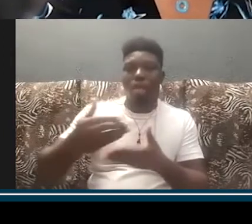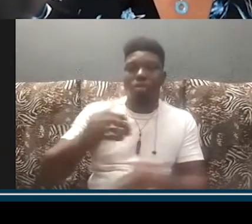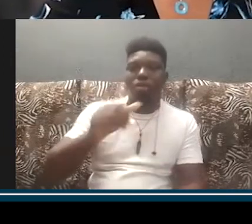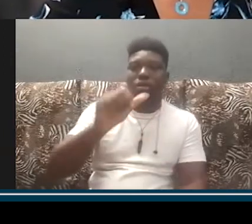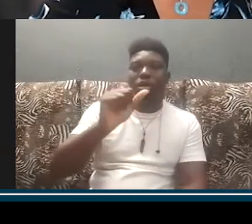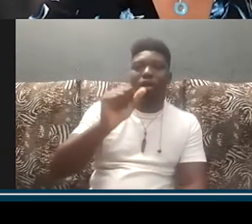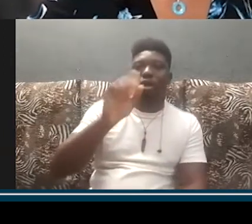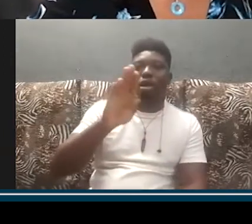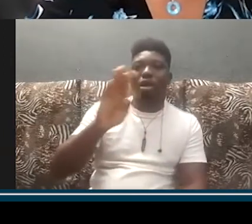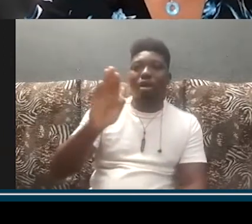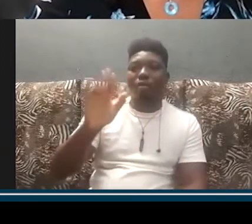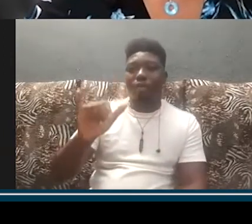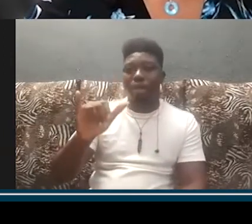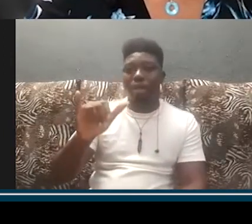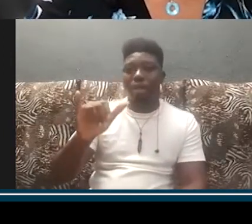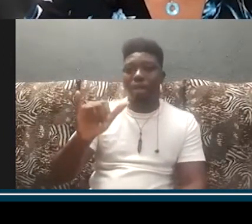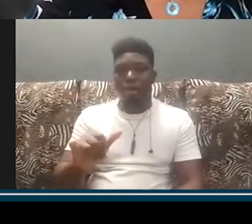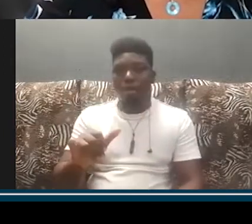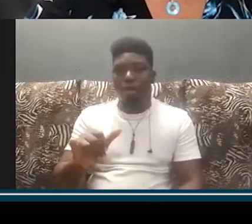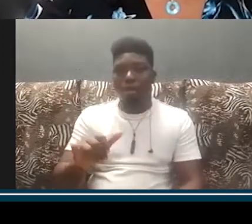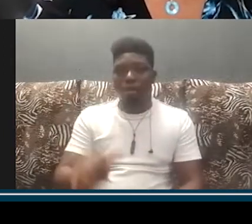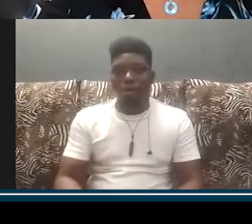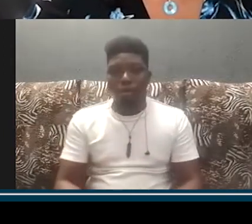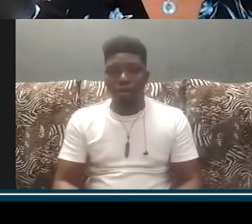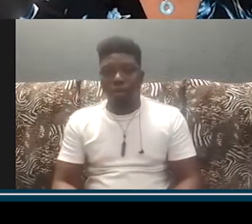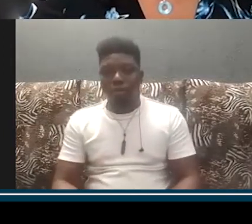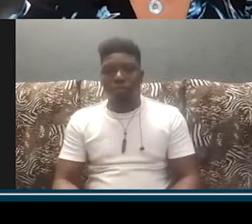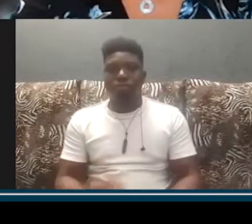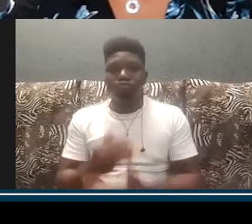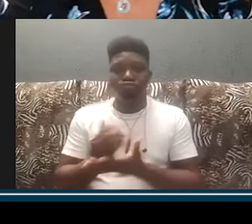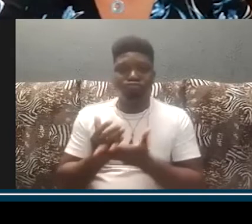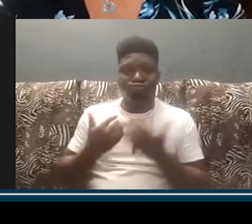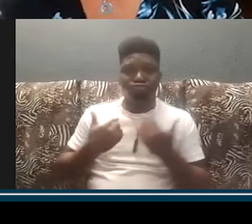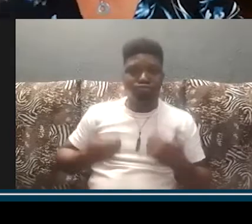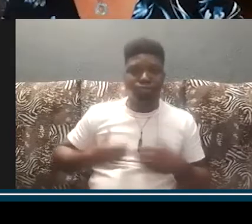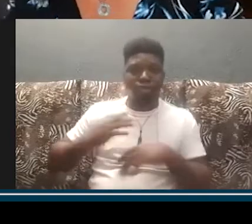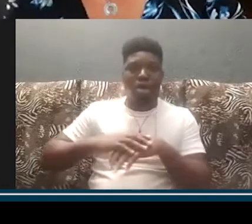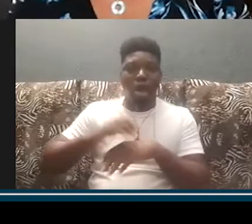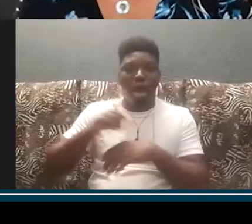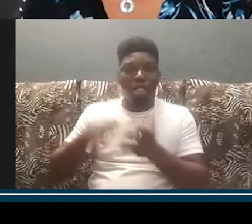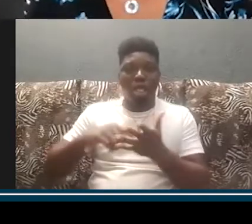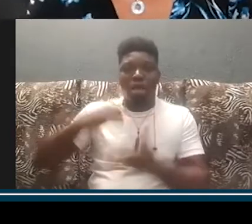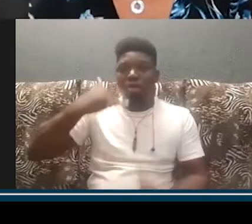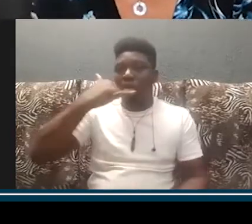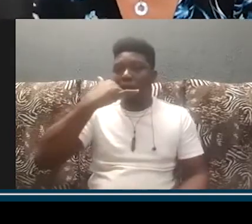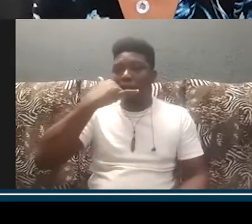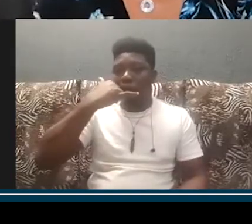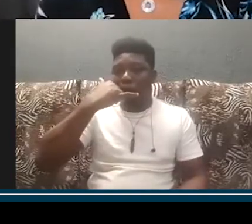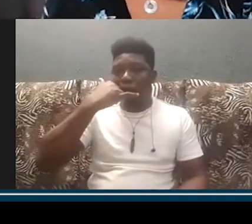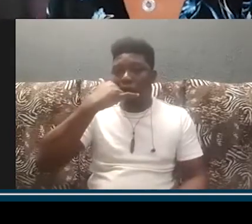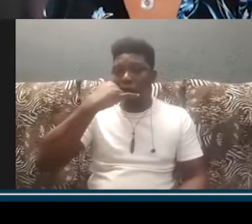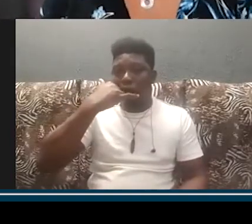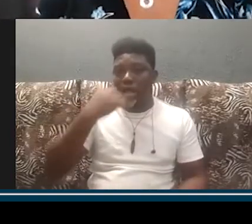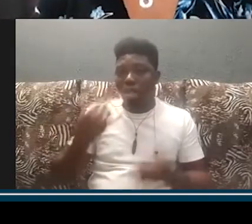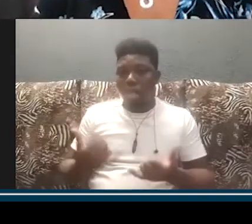somebody on this call now, somewhere between the like angry swear emoji that they posted and